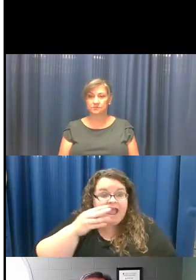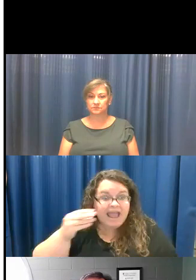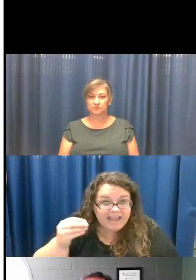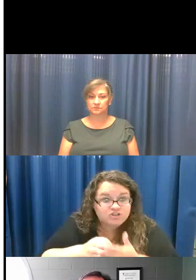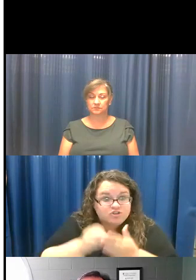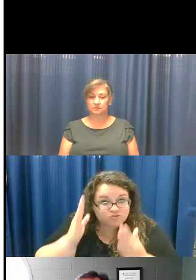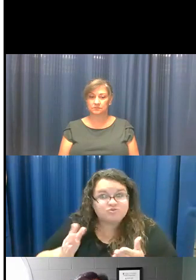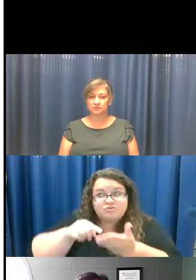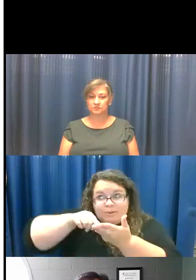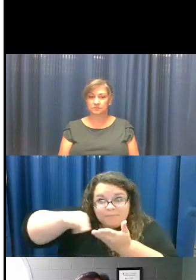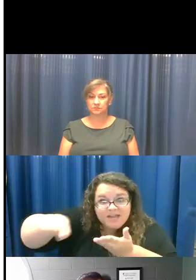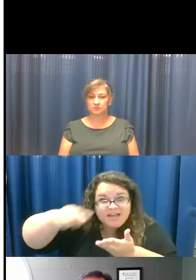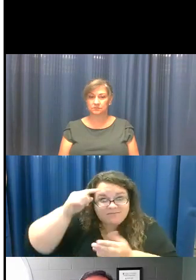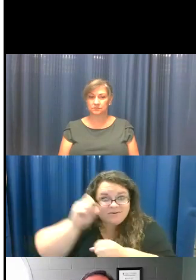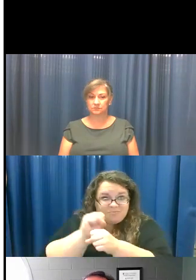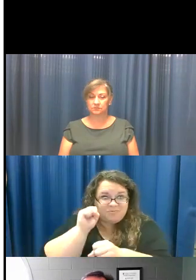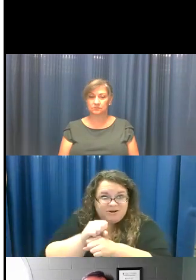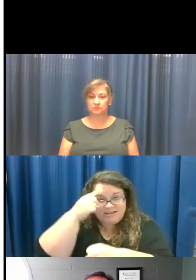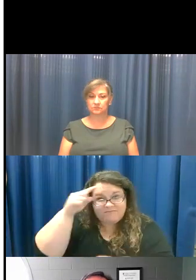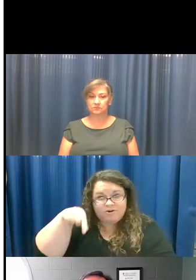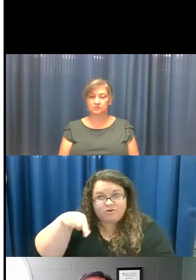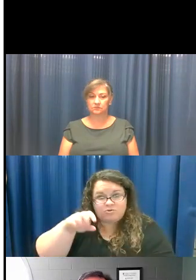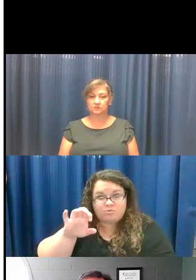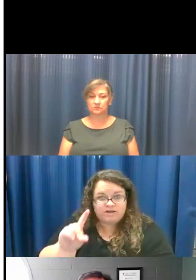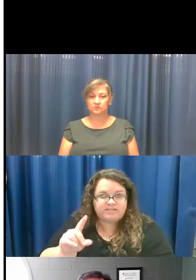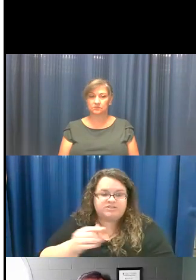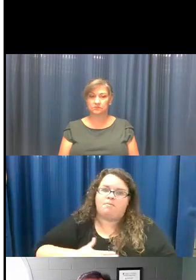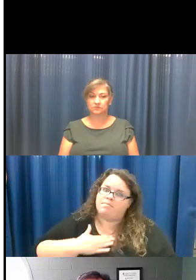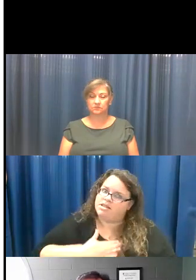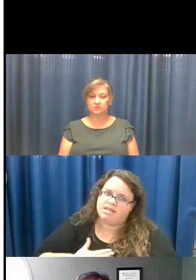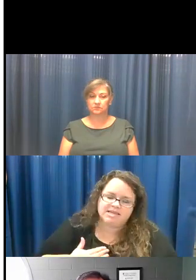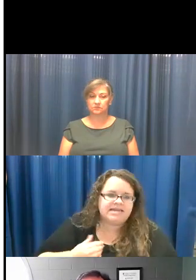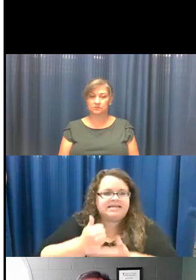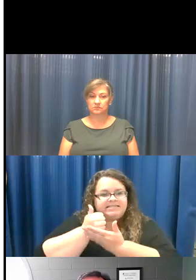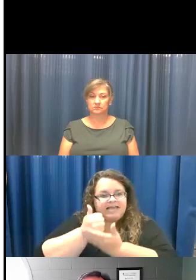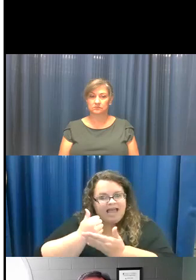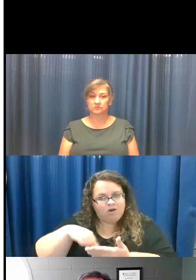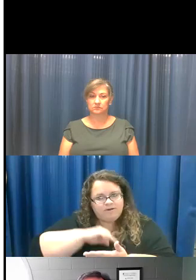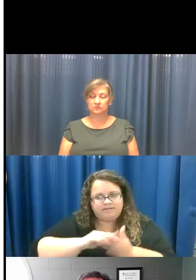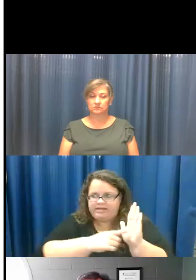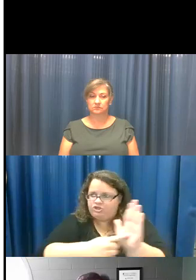Quad. So please help us publicize this to your students because they are